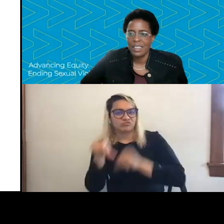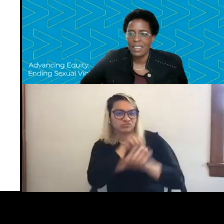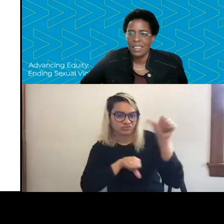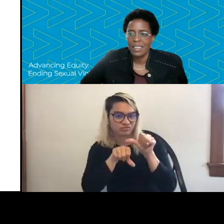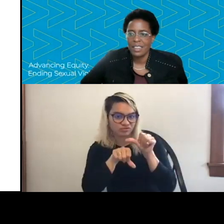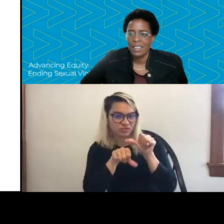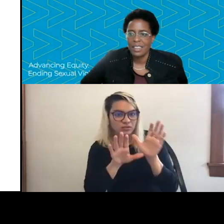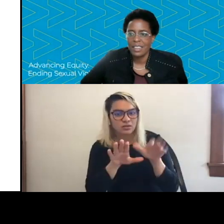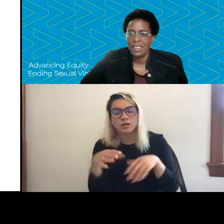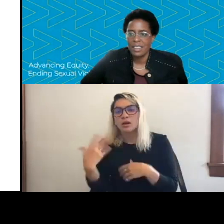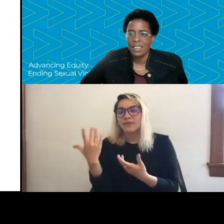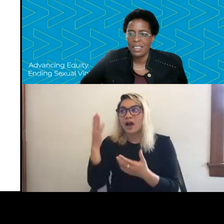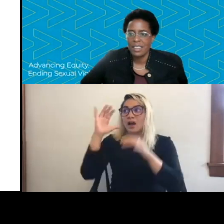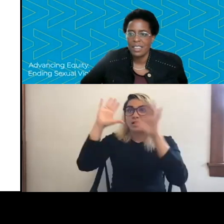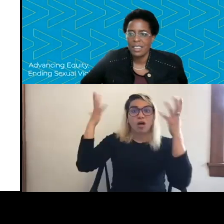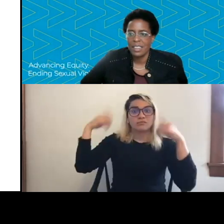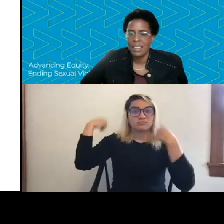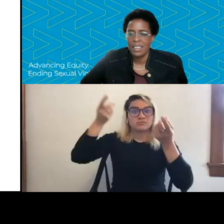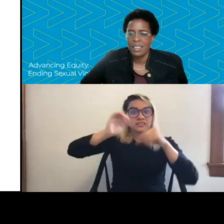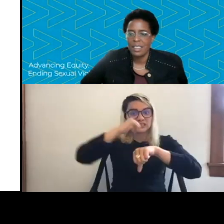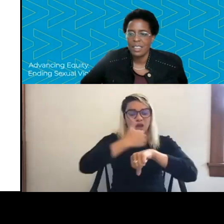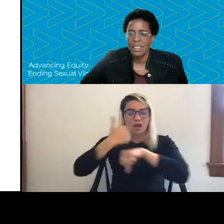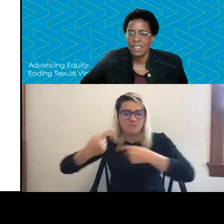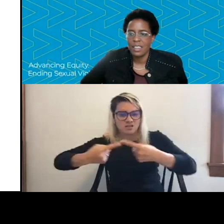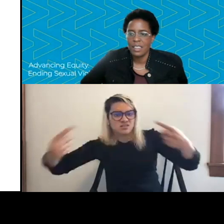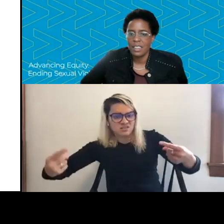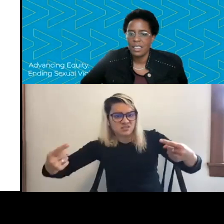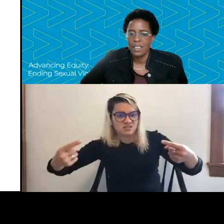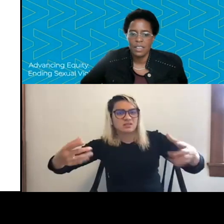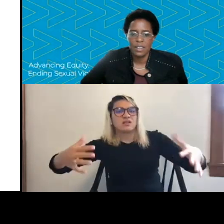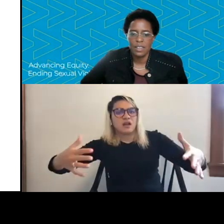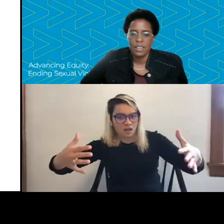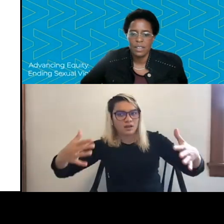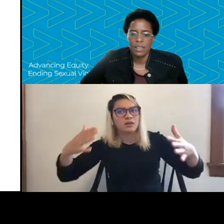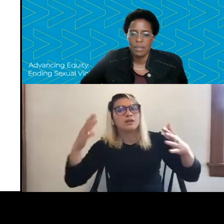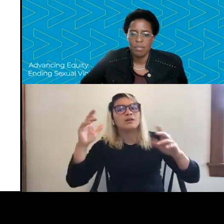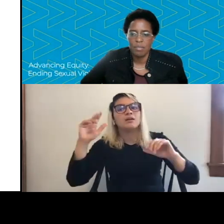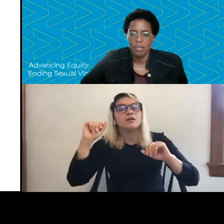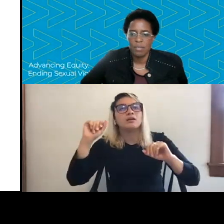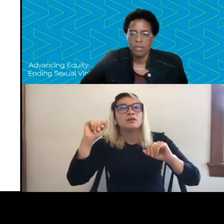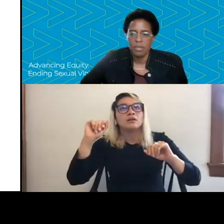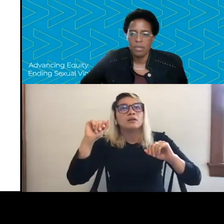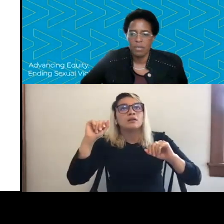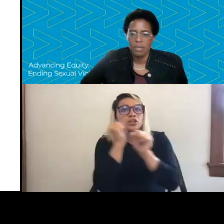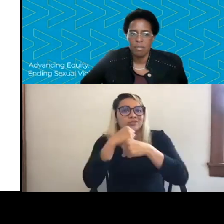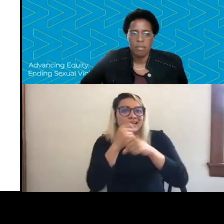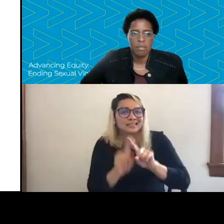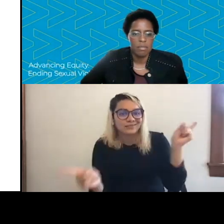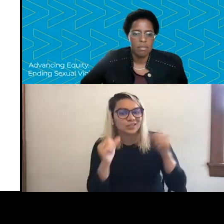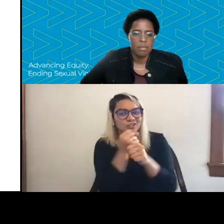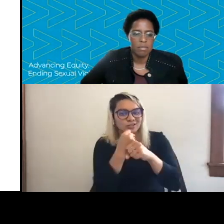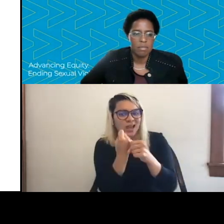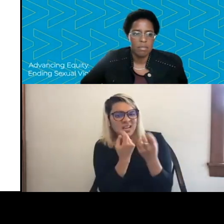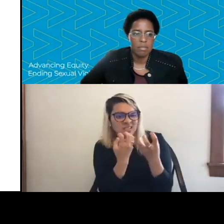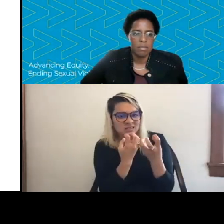together across these differences, when really the folks that tell us to be fearful, to be afraid, to not trust are the